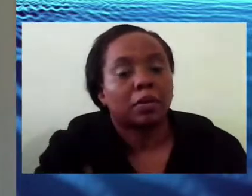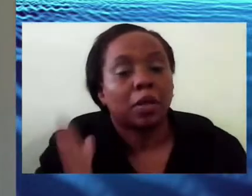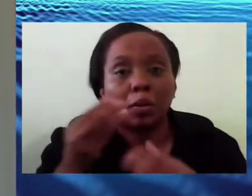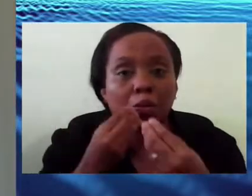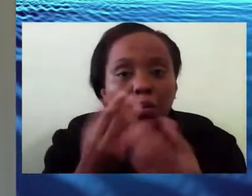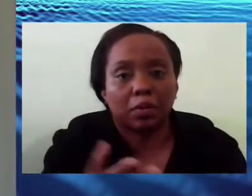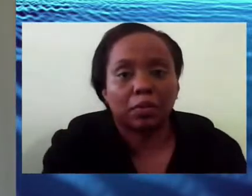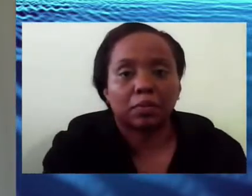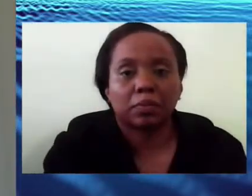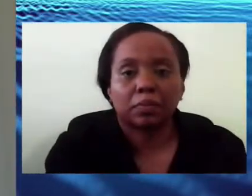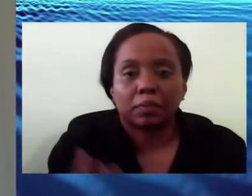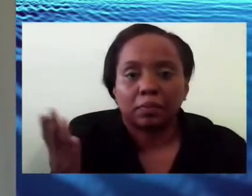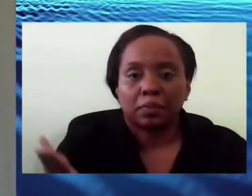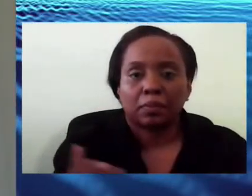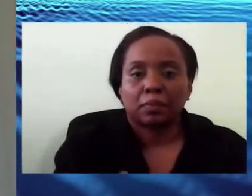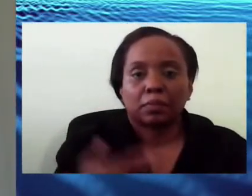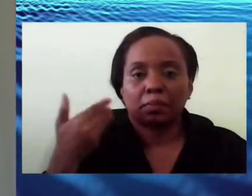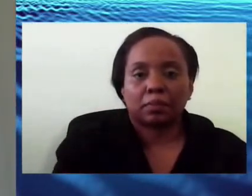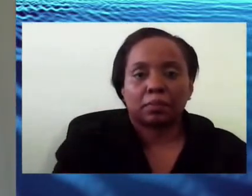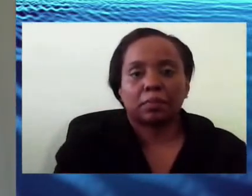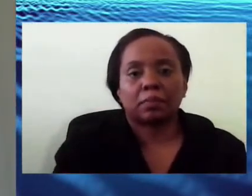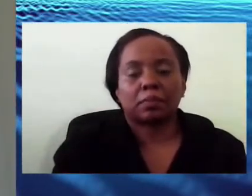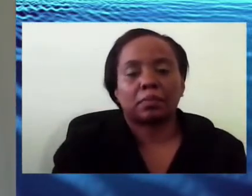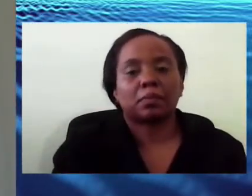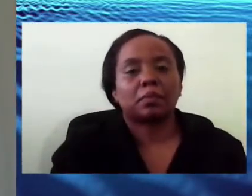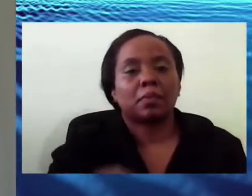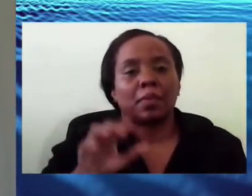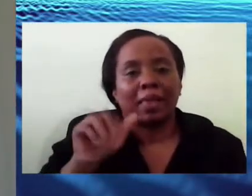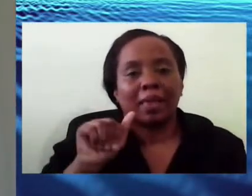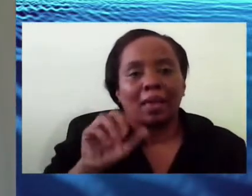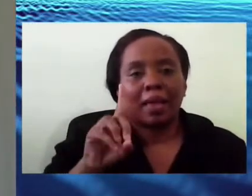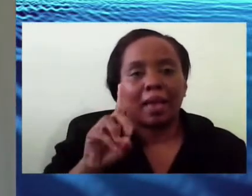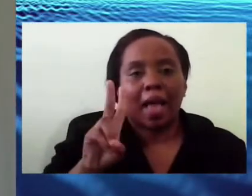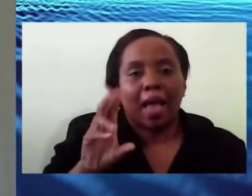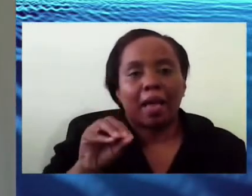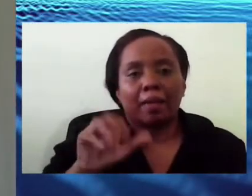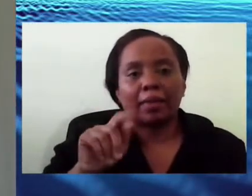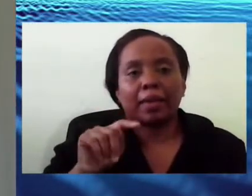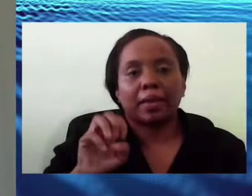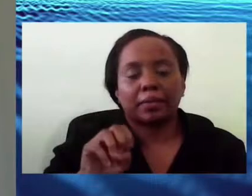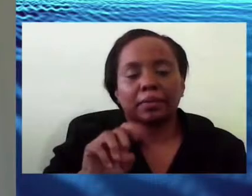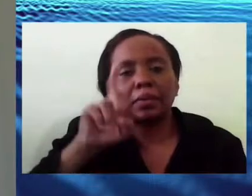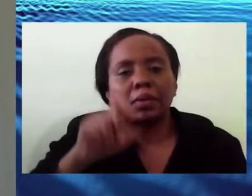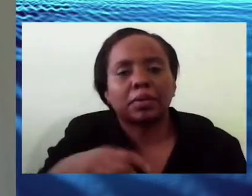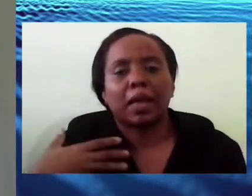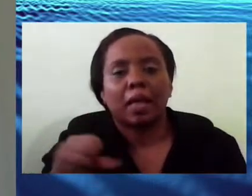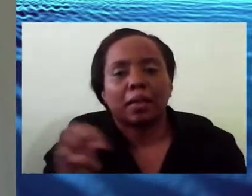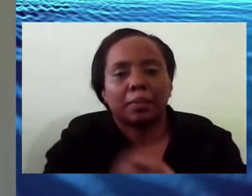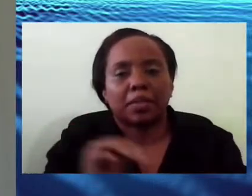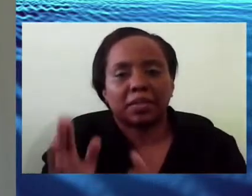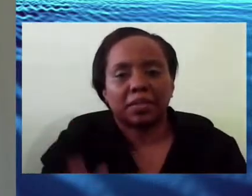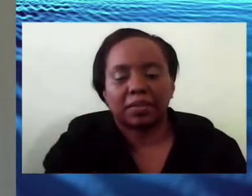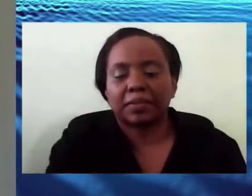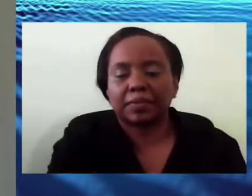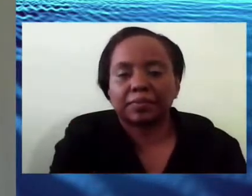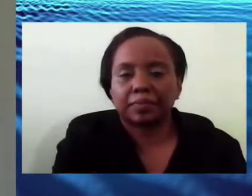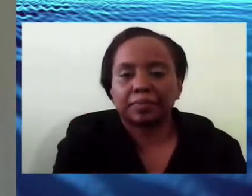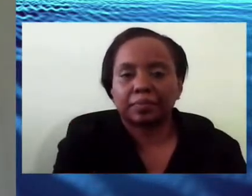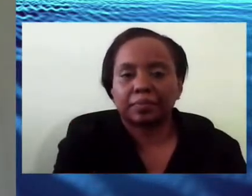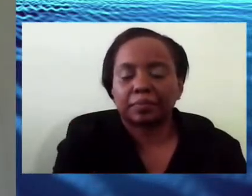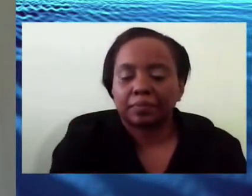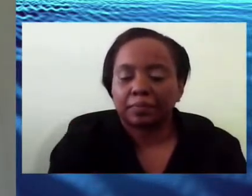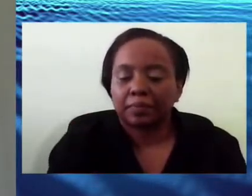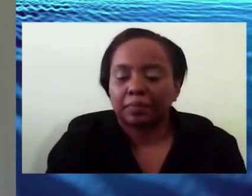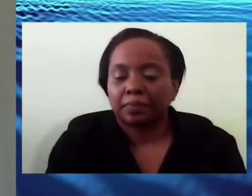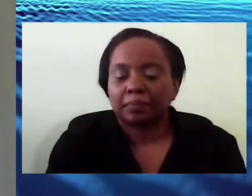I have a question, sorry, Marcia Gittins, Barbados Advocate, a question for Minister Bostic. Now that there has been a pause in the ash fall, will